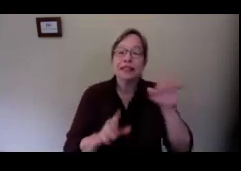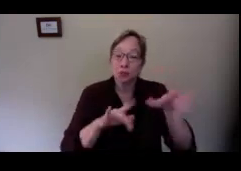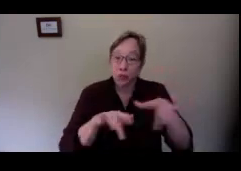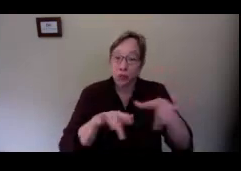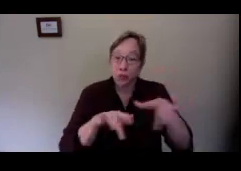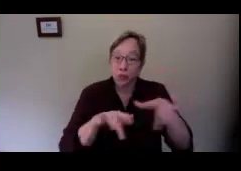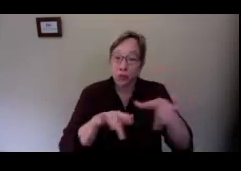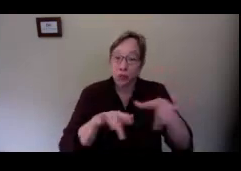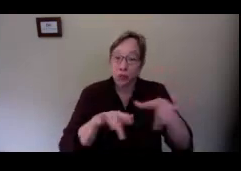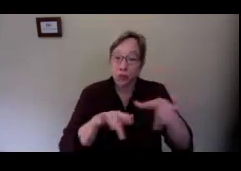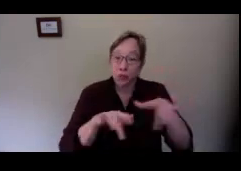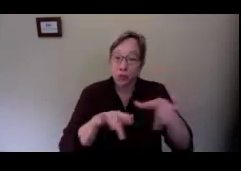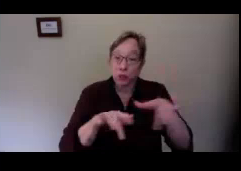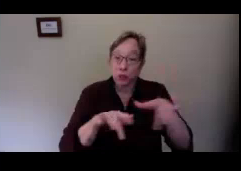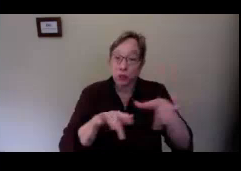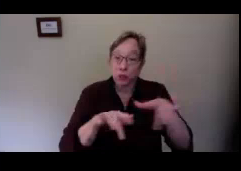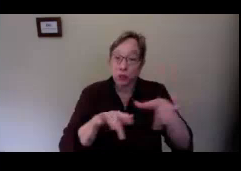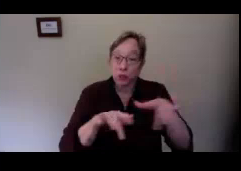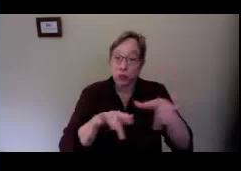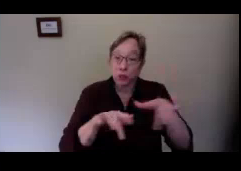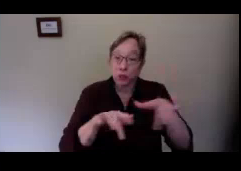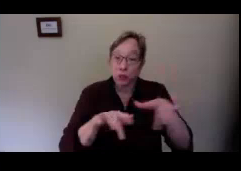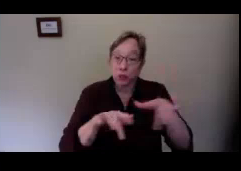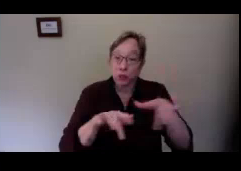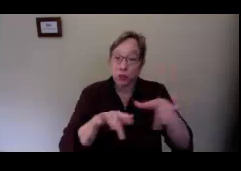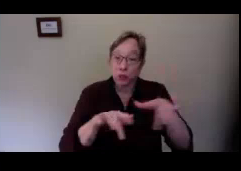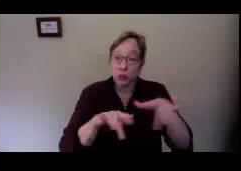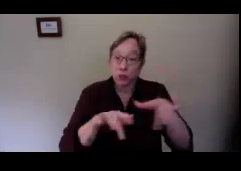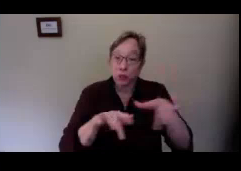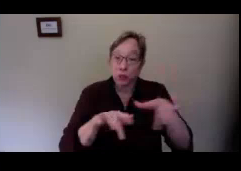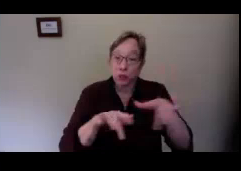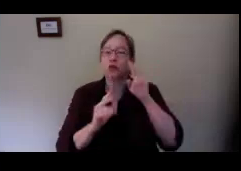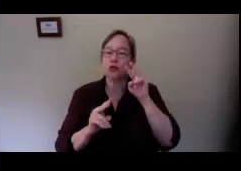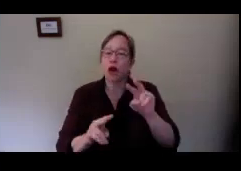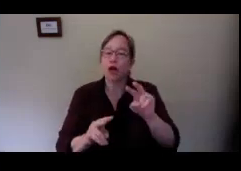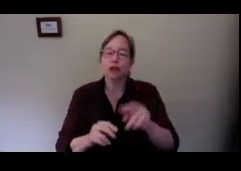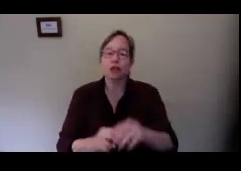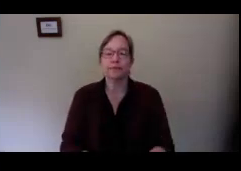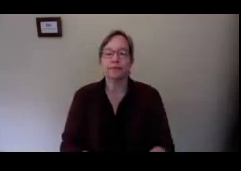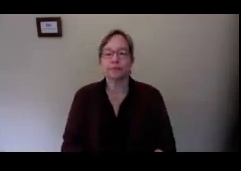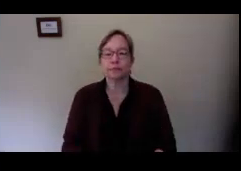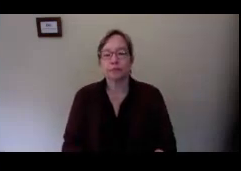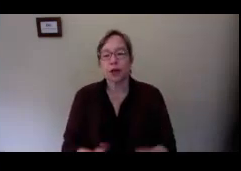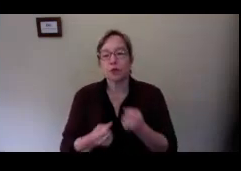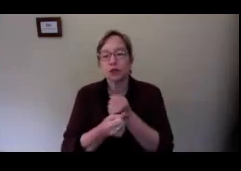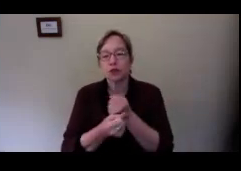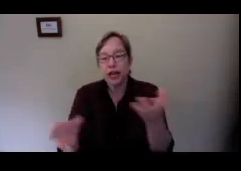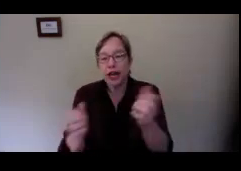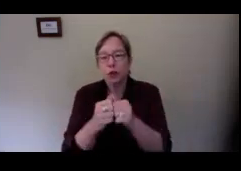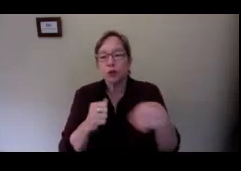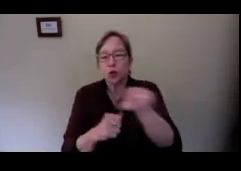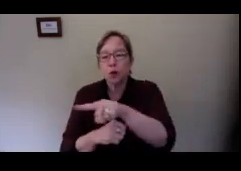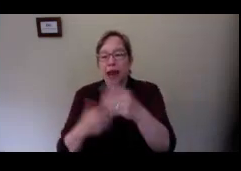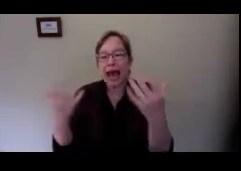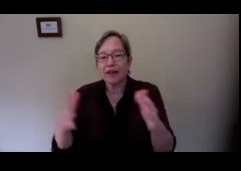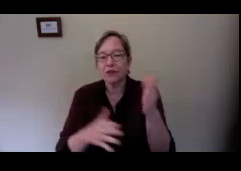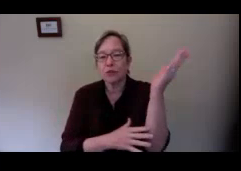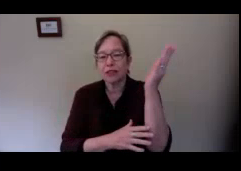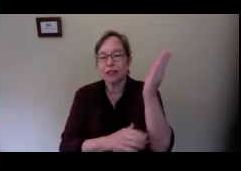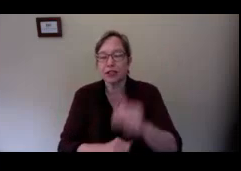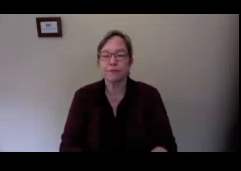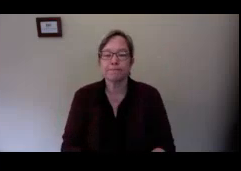so we can make it available on our platforms and to share with everyone after the presentation. So I